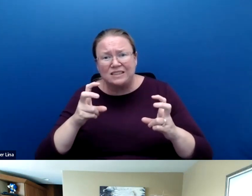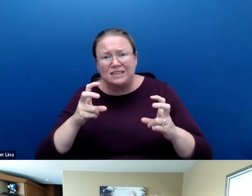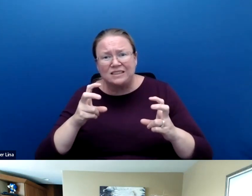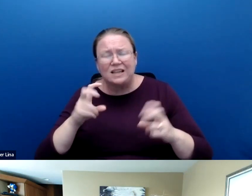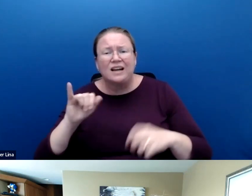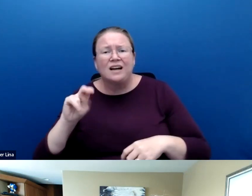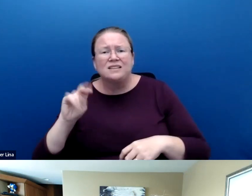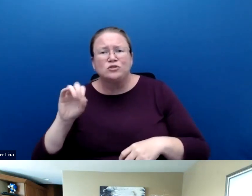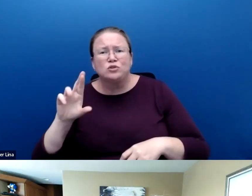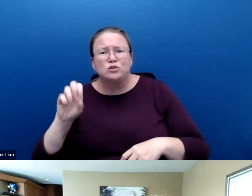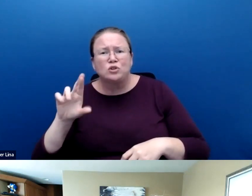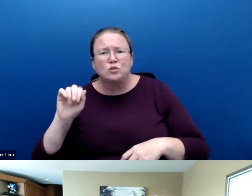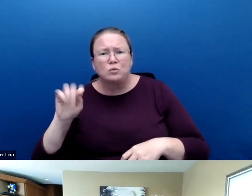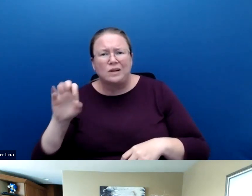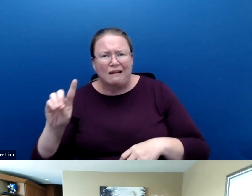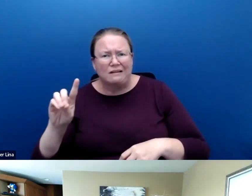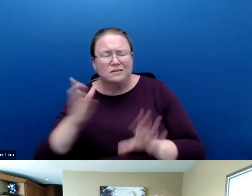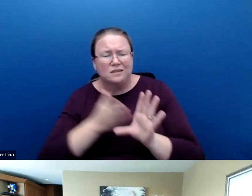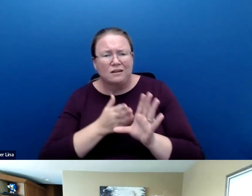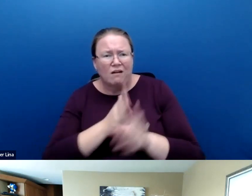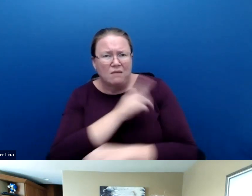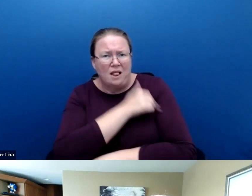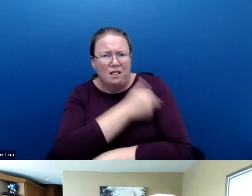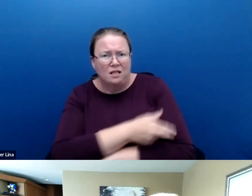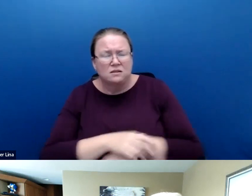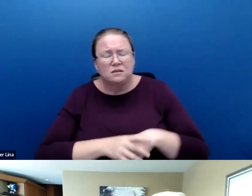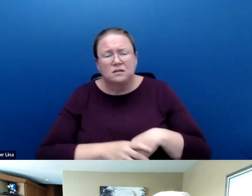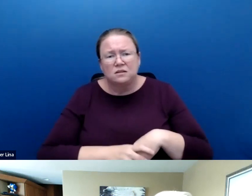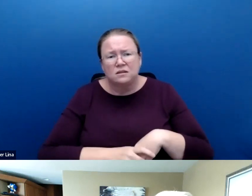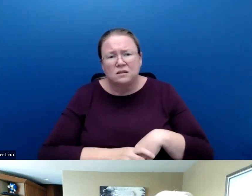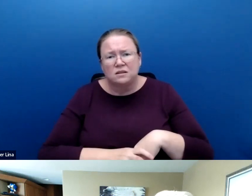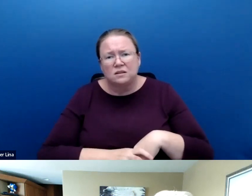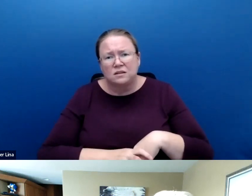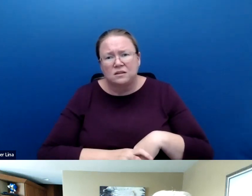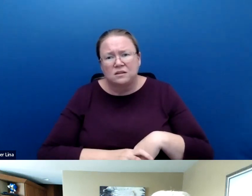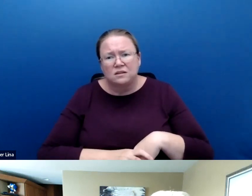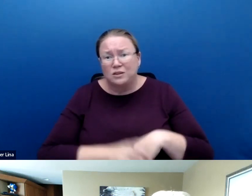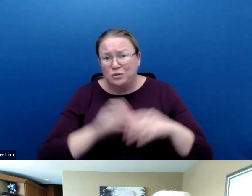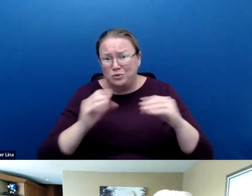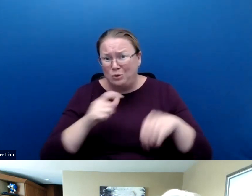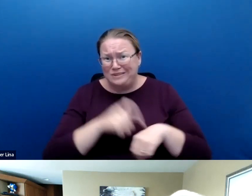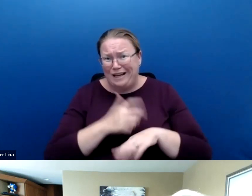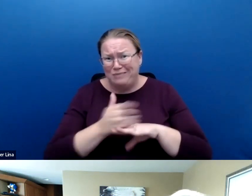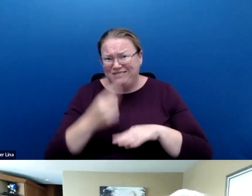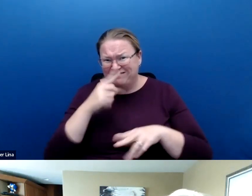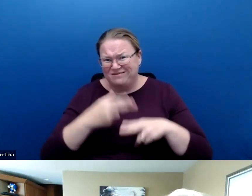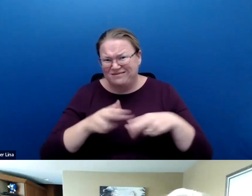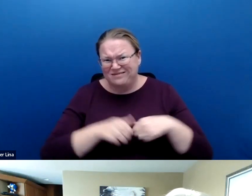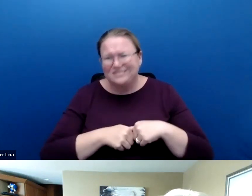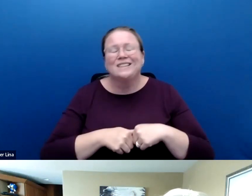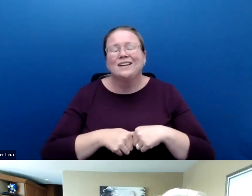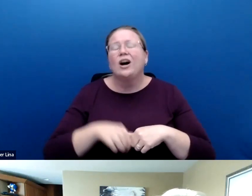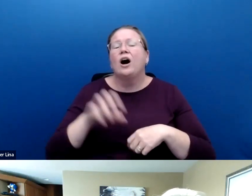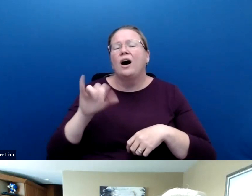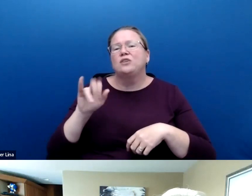incarcerated regarding psychiatric hospitals? And we have like no time left. So if you can